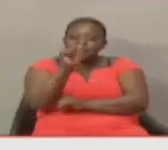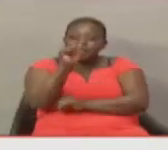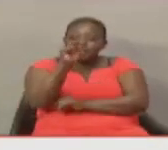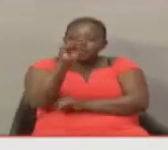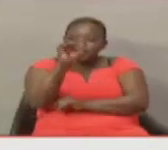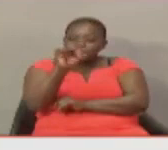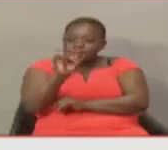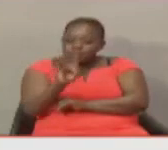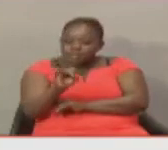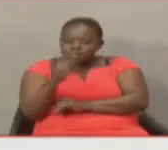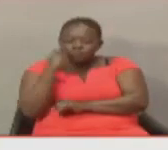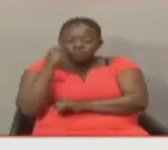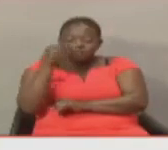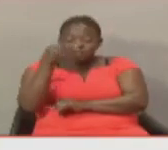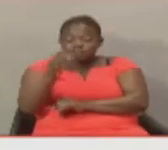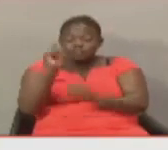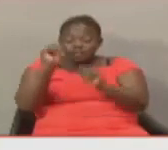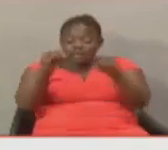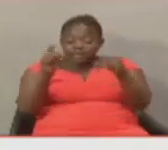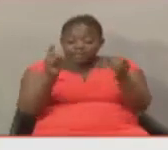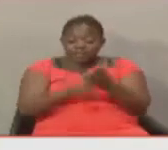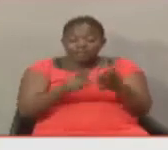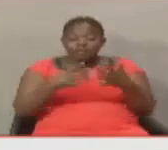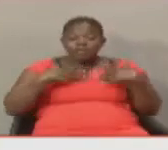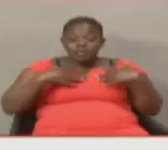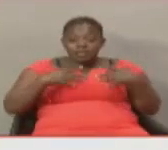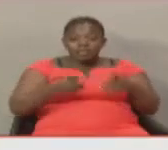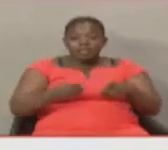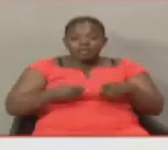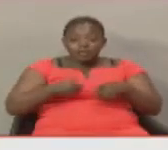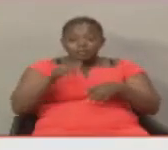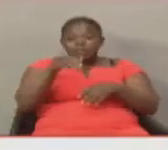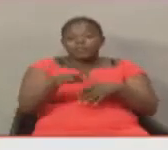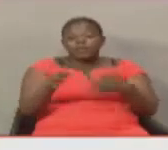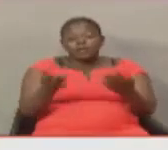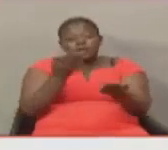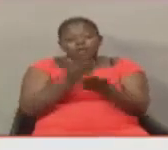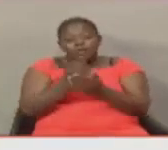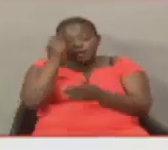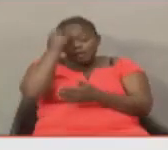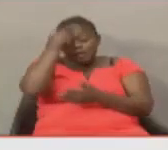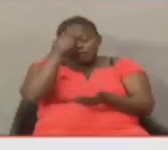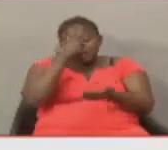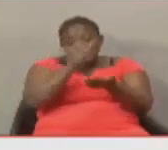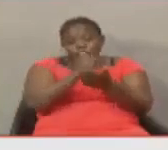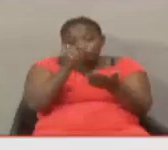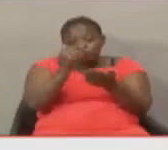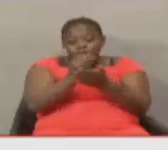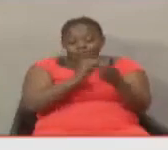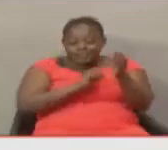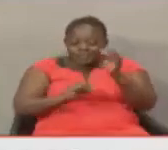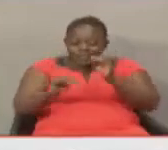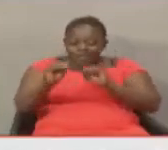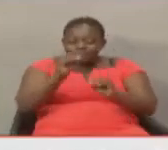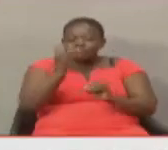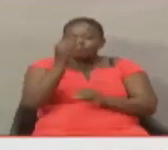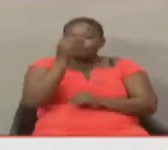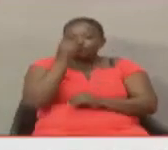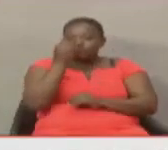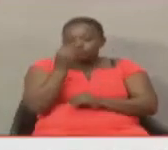oba ng'emirambo gyabwe gizuulibwa. Balagende gavumenti okubadduukirira nti kuba tebalina yadde